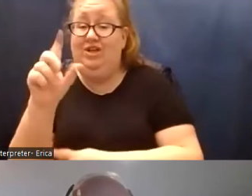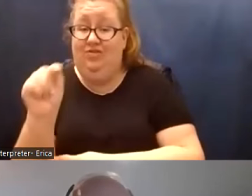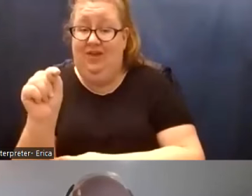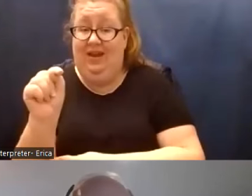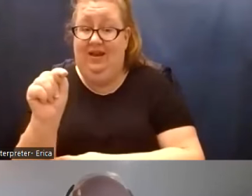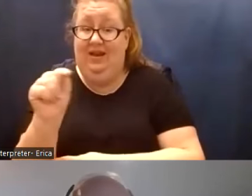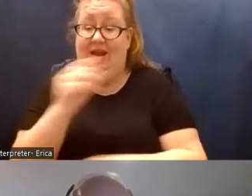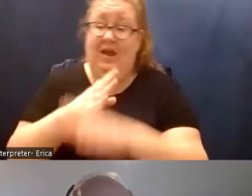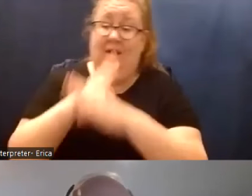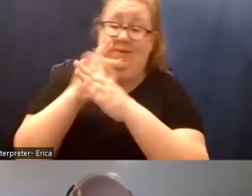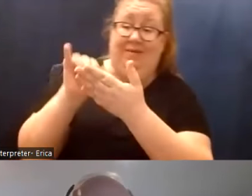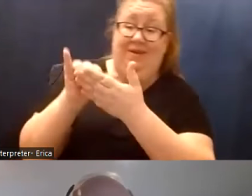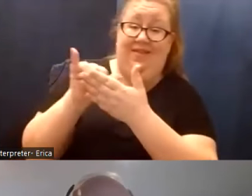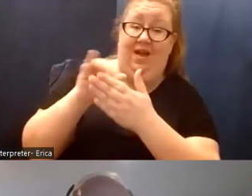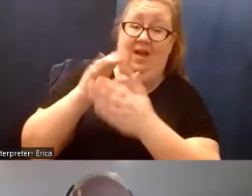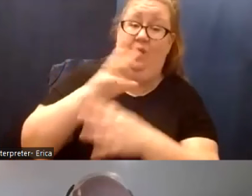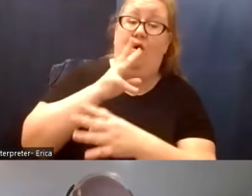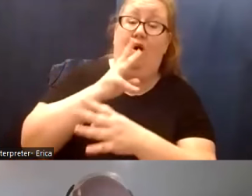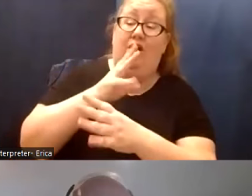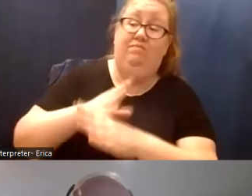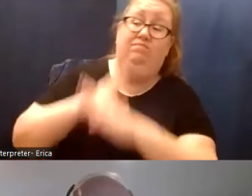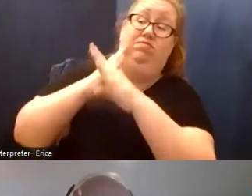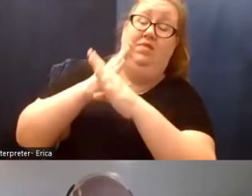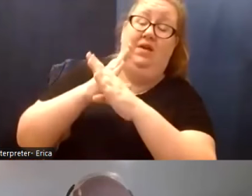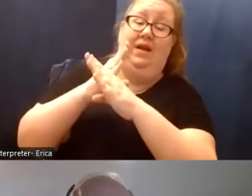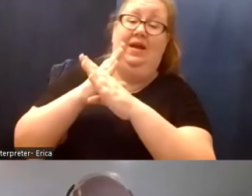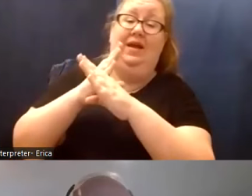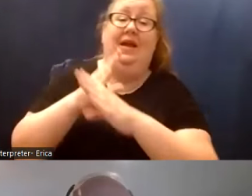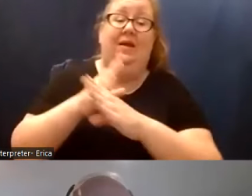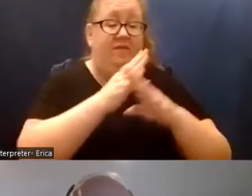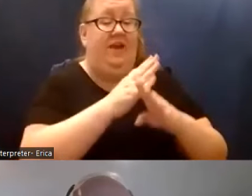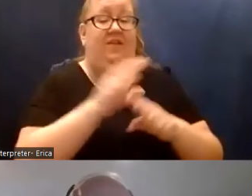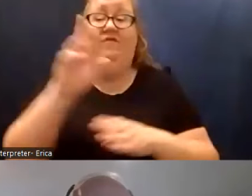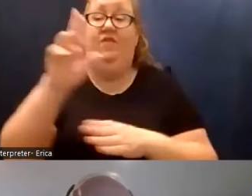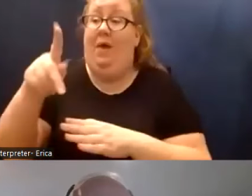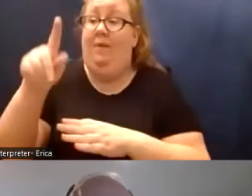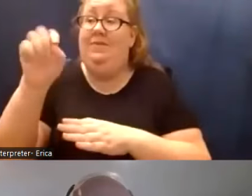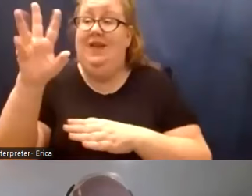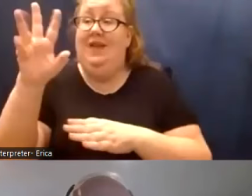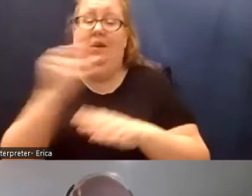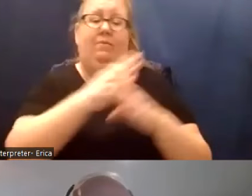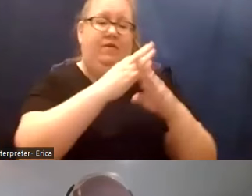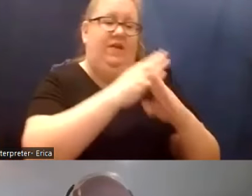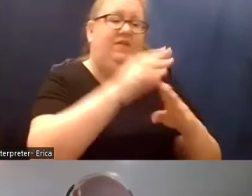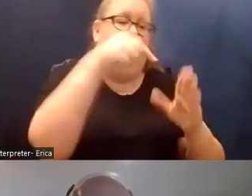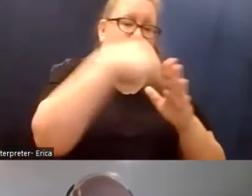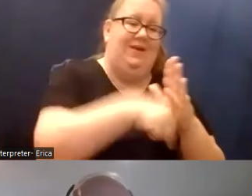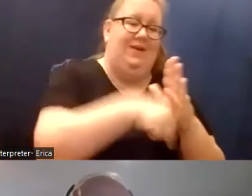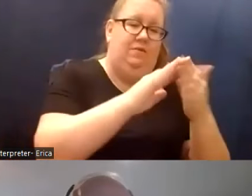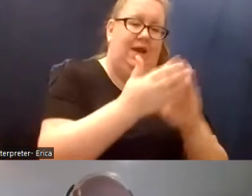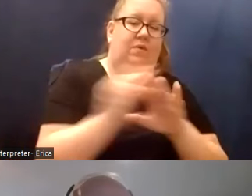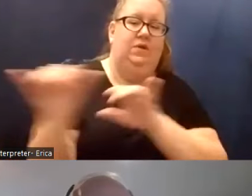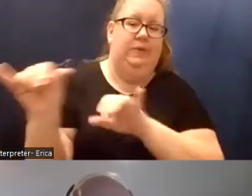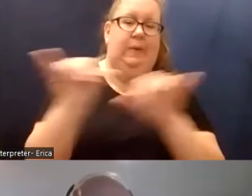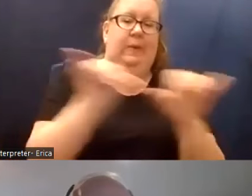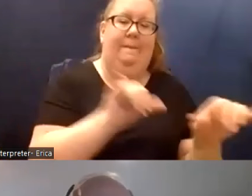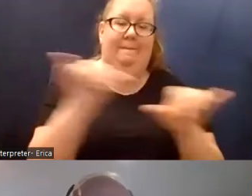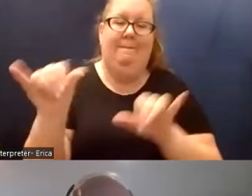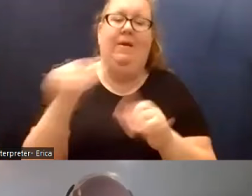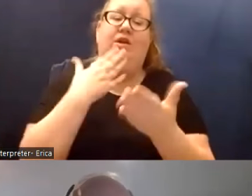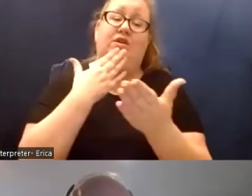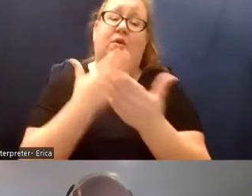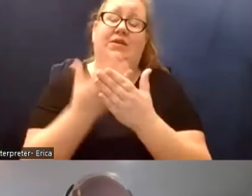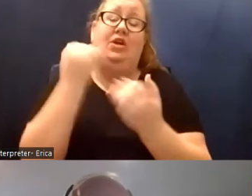flooding that water out from uptown, it also keeps it from going downtown. So it's a